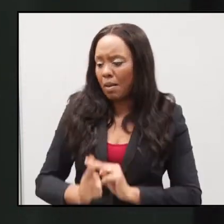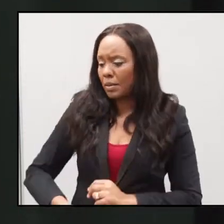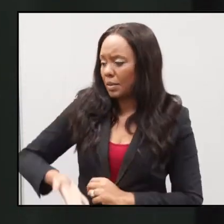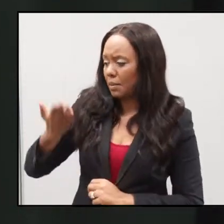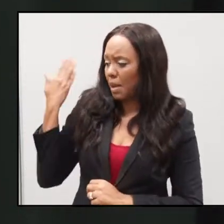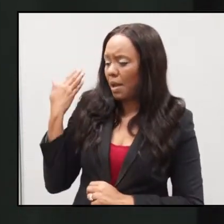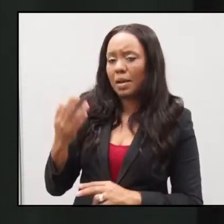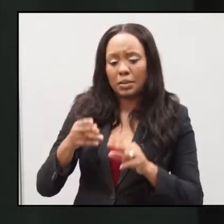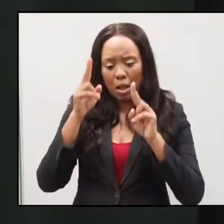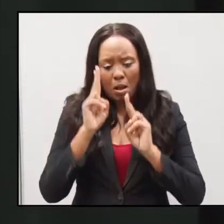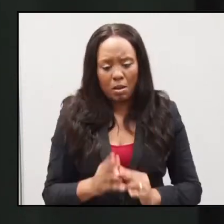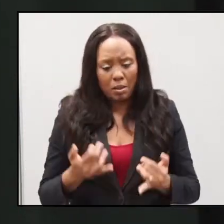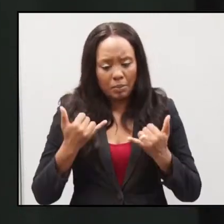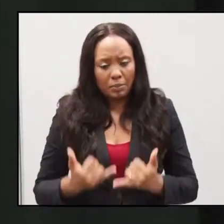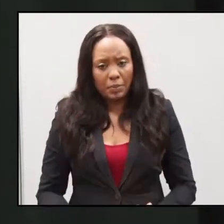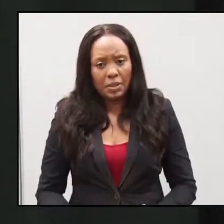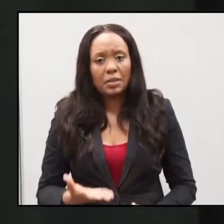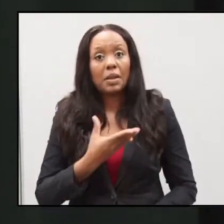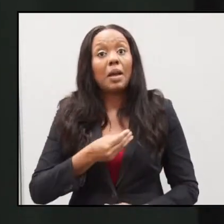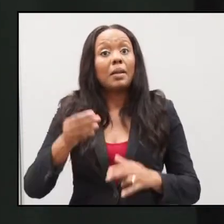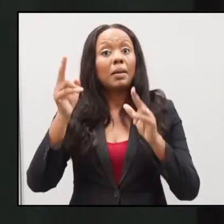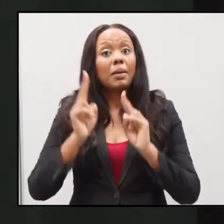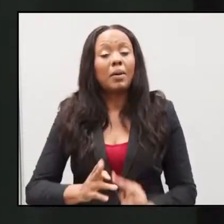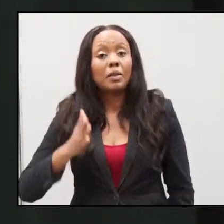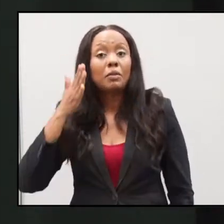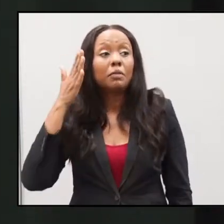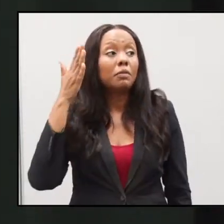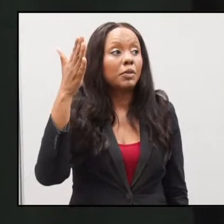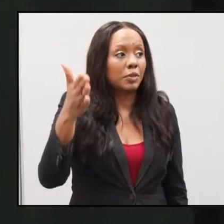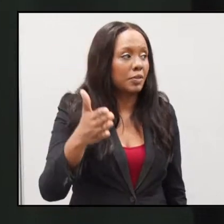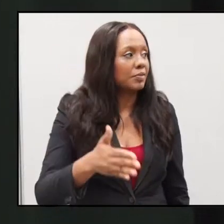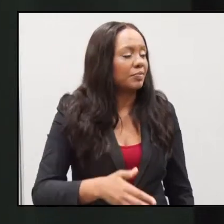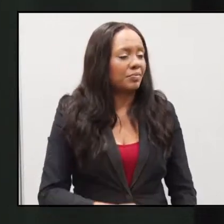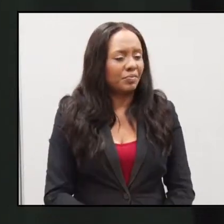but also honor the future that they want to build.